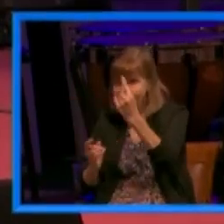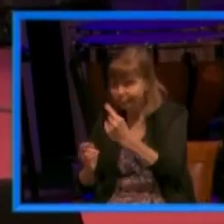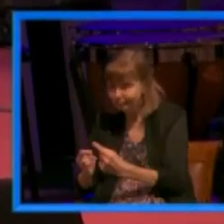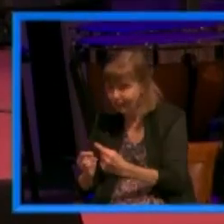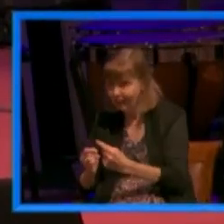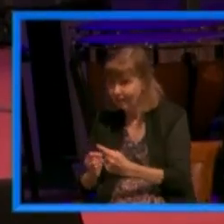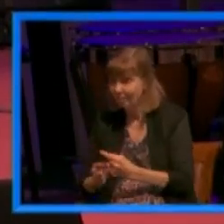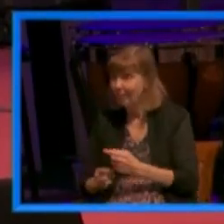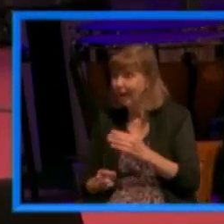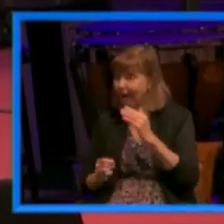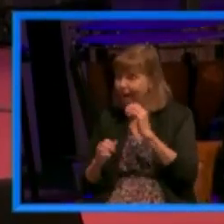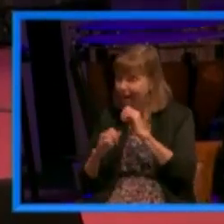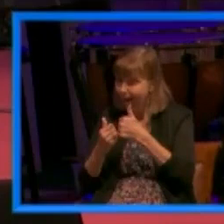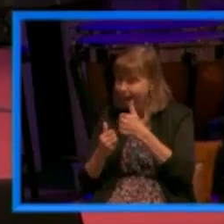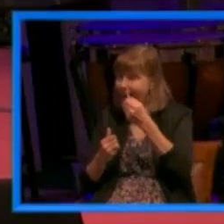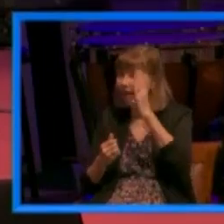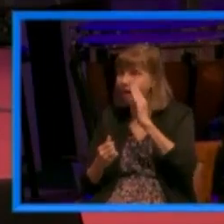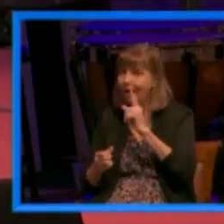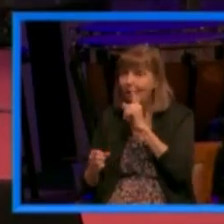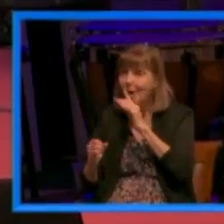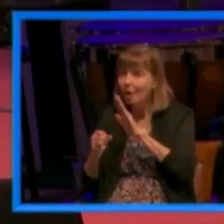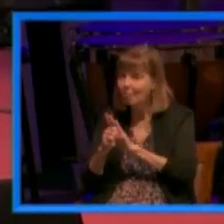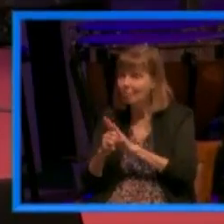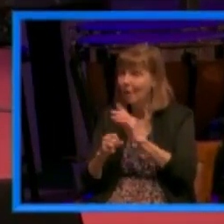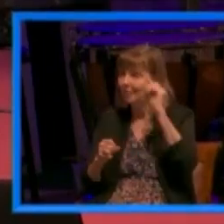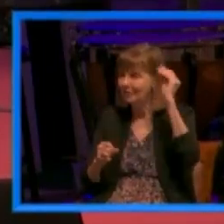Oh, what a Savior.